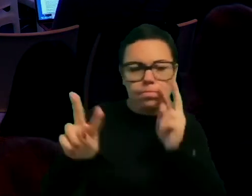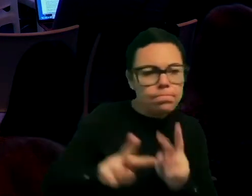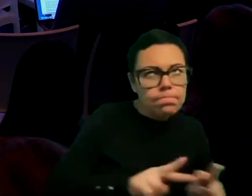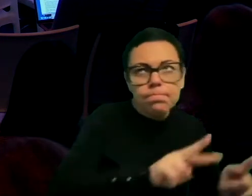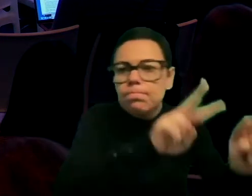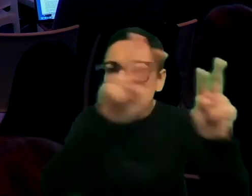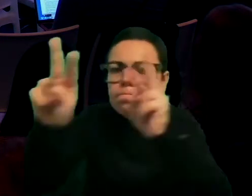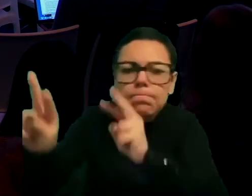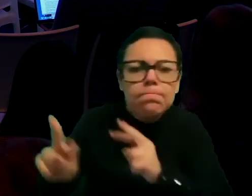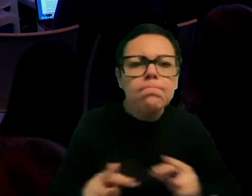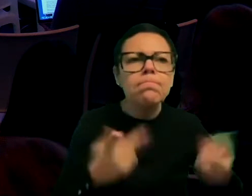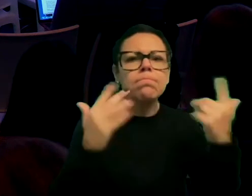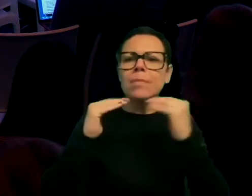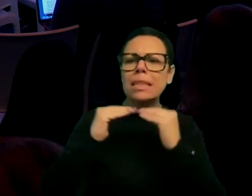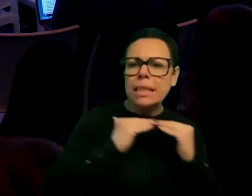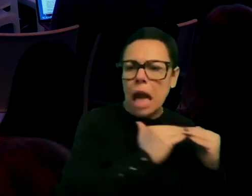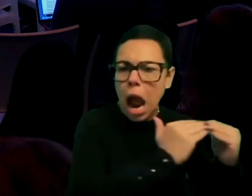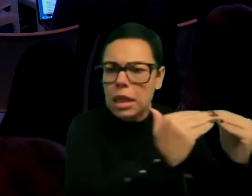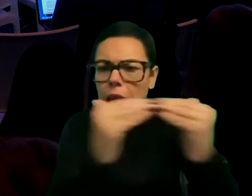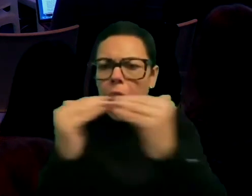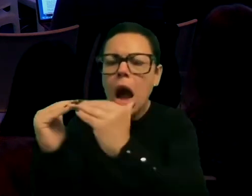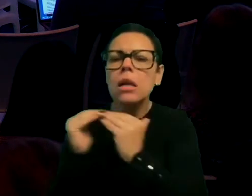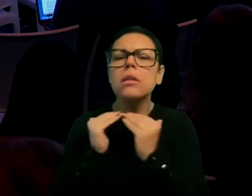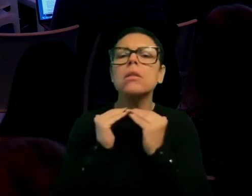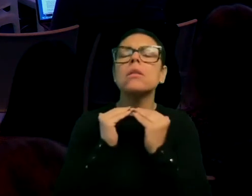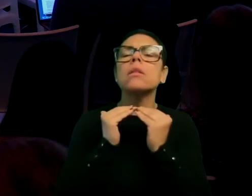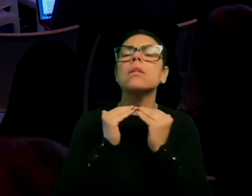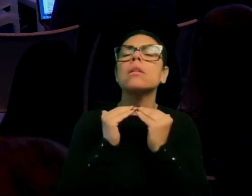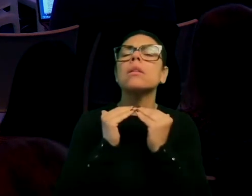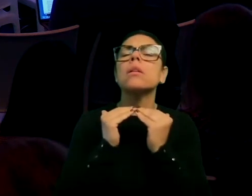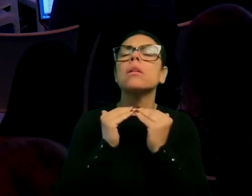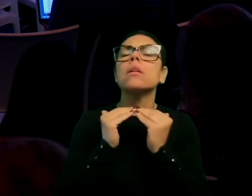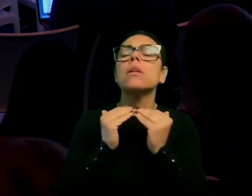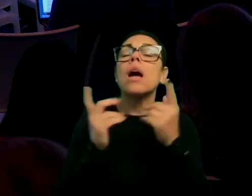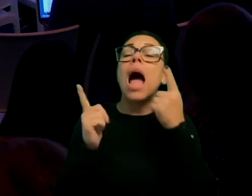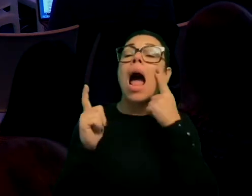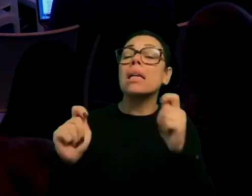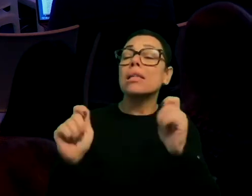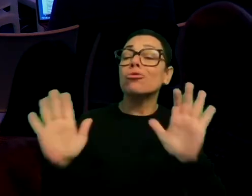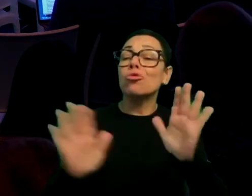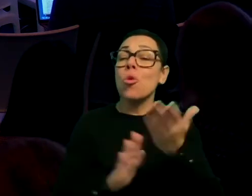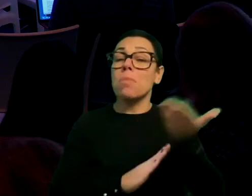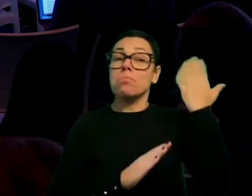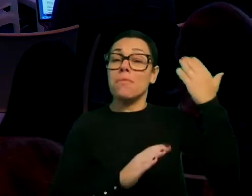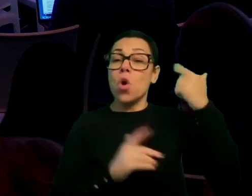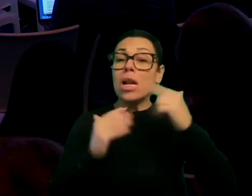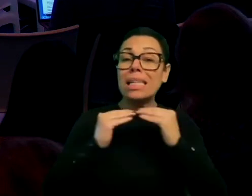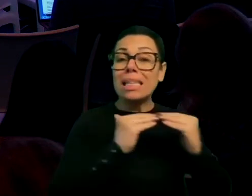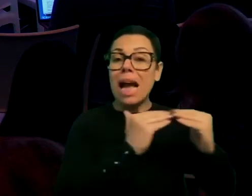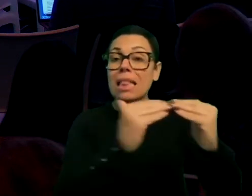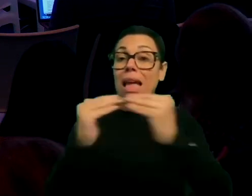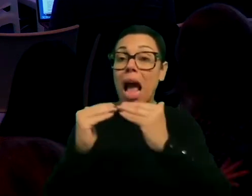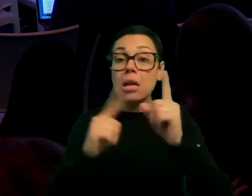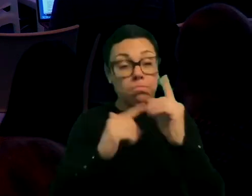and women-owned enterprises wouldn't pass the threshold because, for instance, they had lower volume, and they